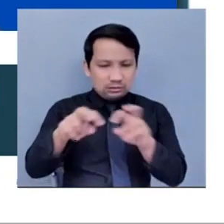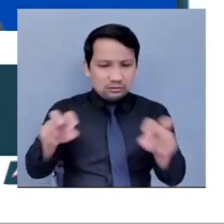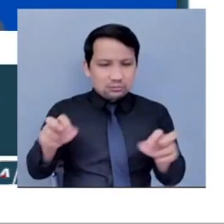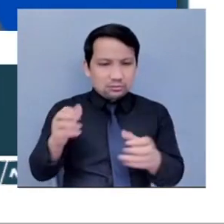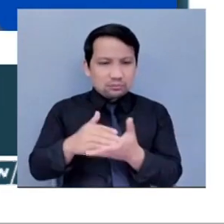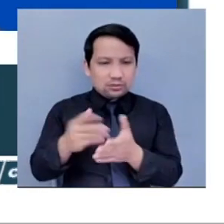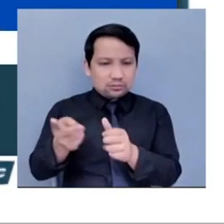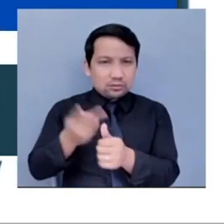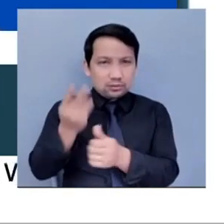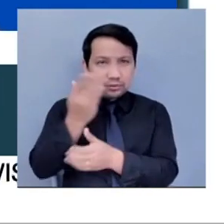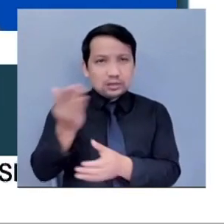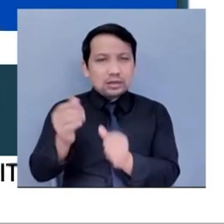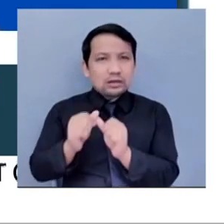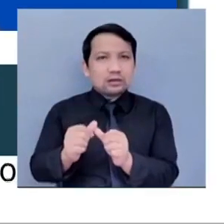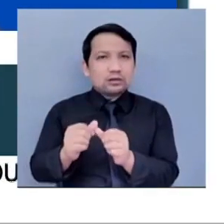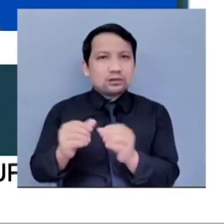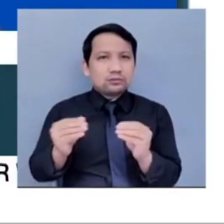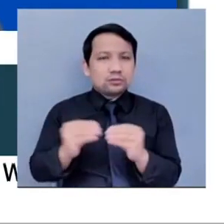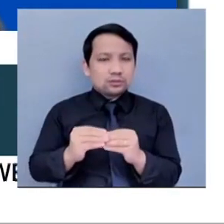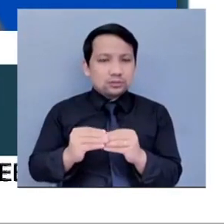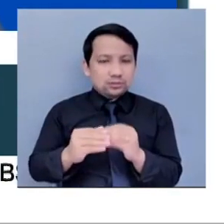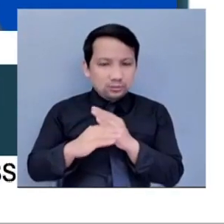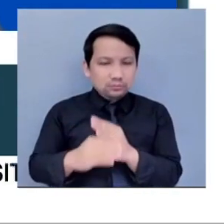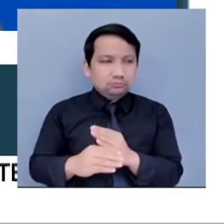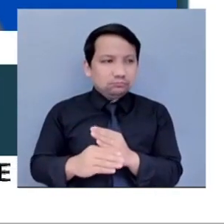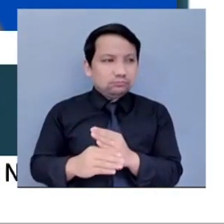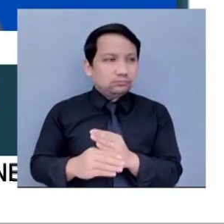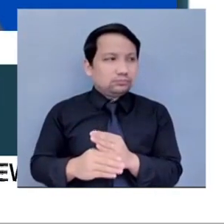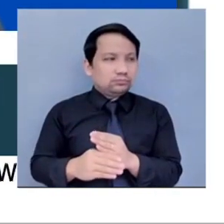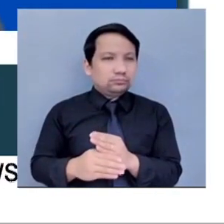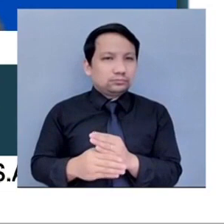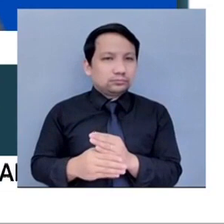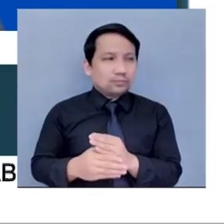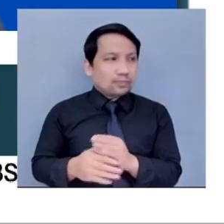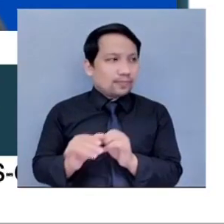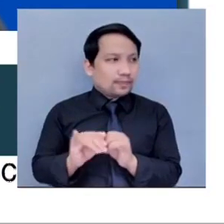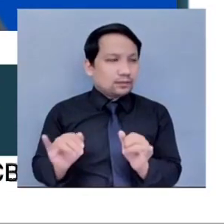prioritized, and preventing white elephants. And at the same time,